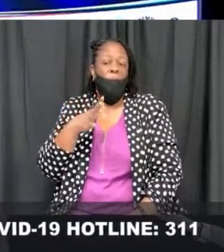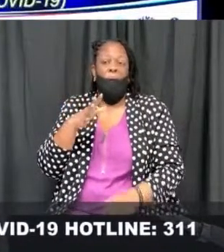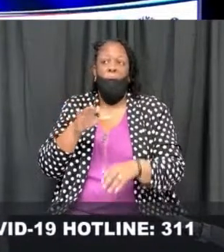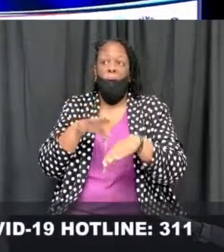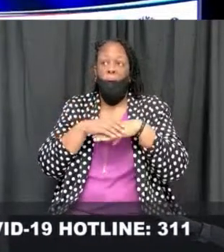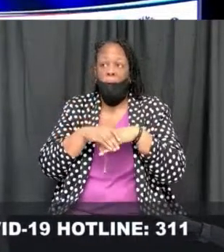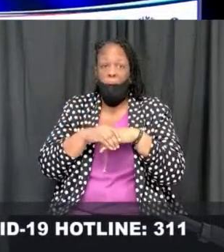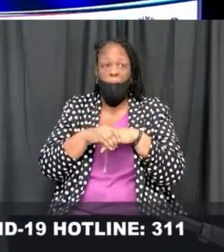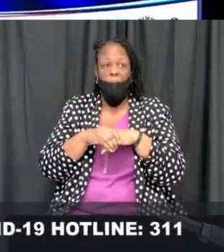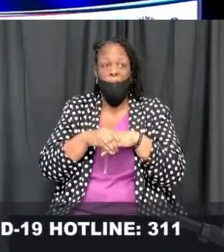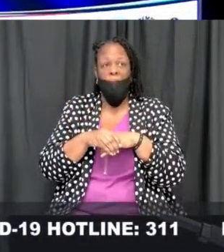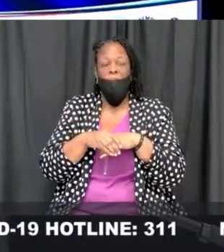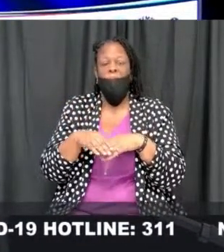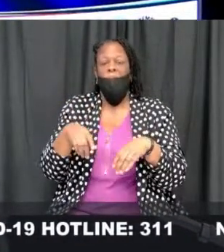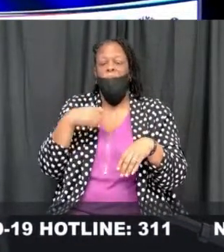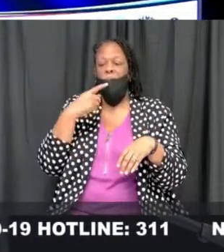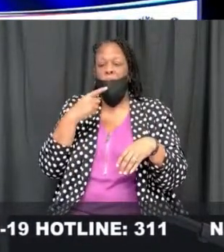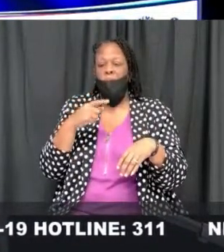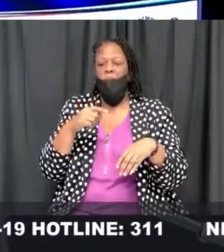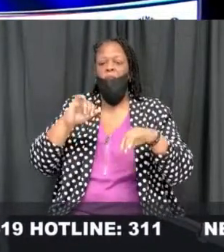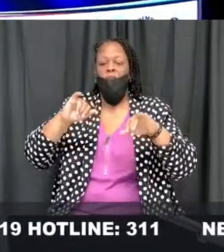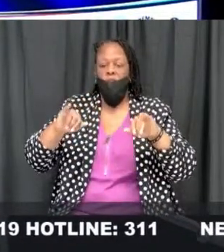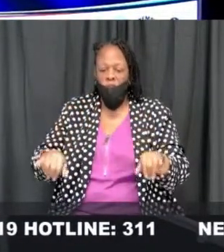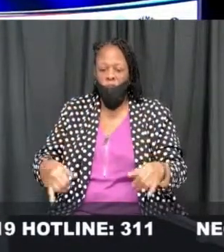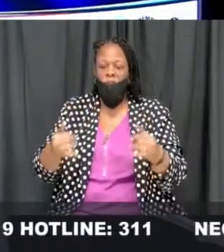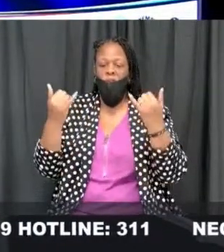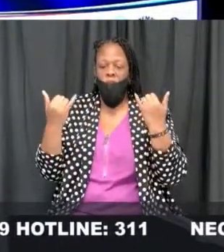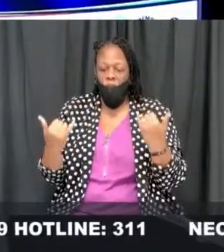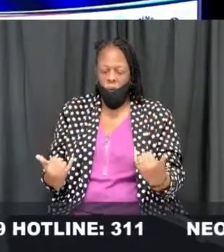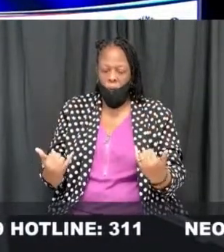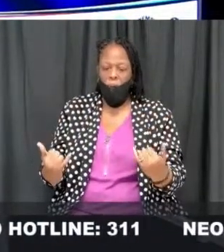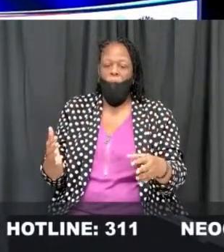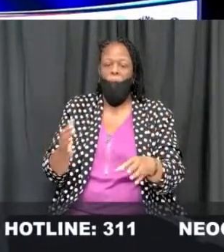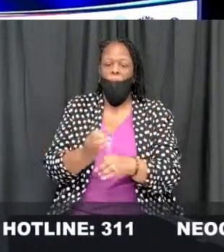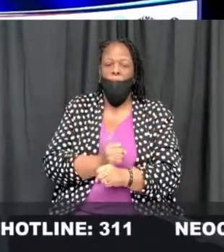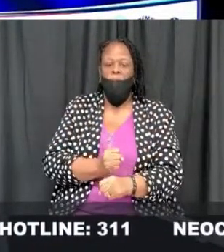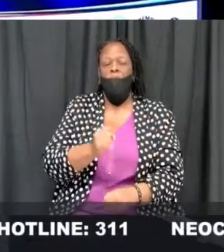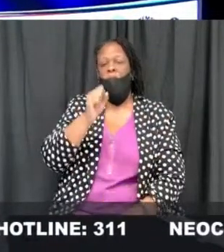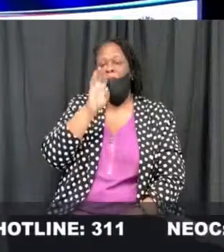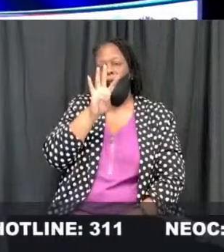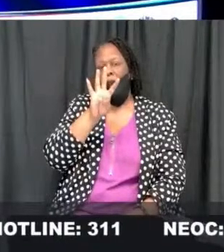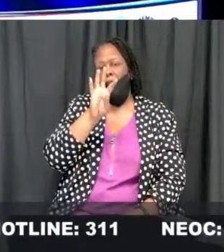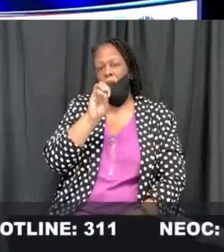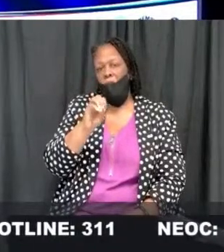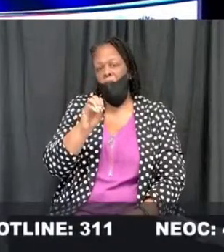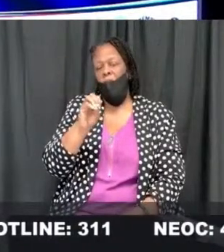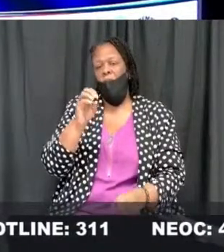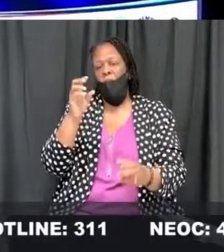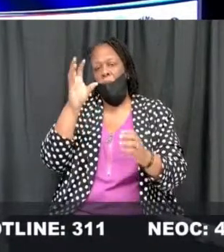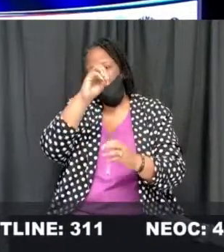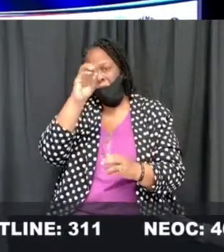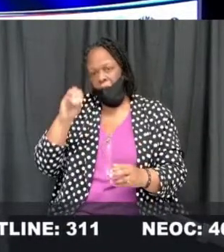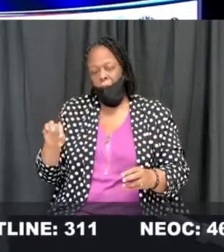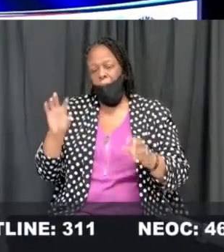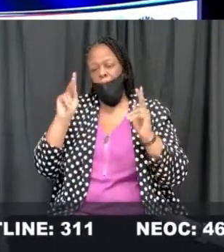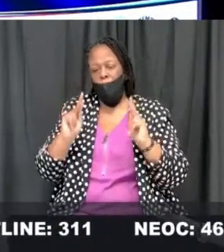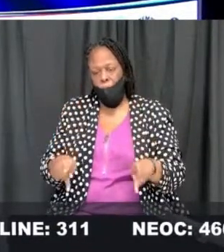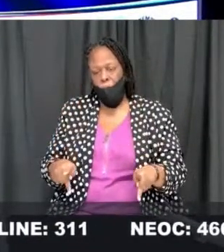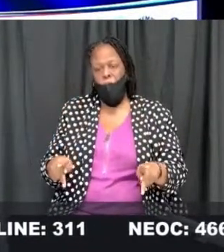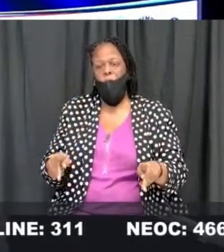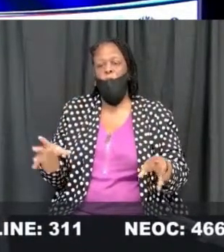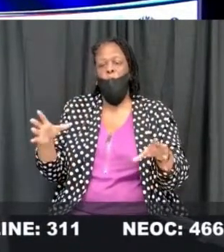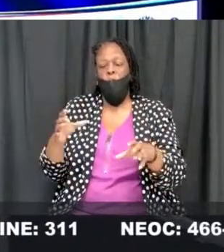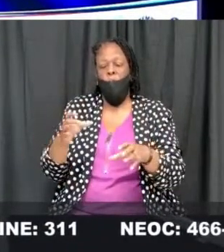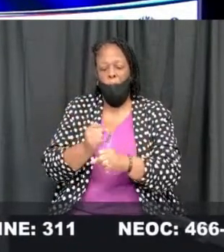reached the 40-somethings. They have just reached the 40-somethings with the vaccine. So what we're